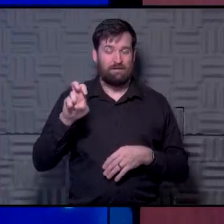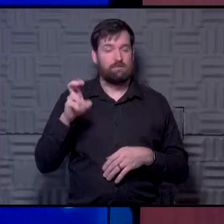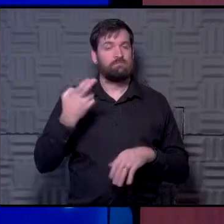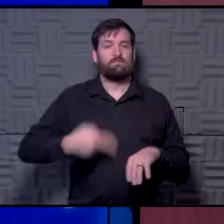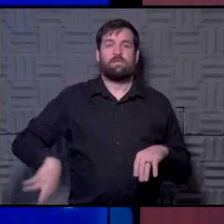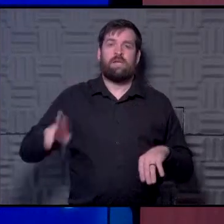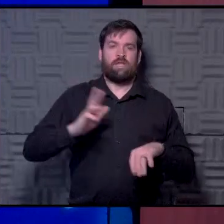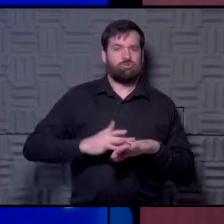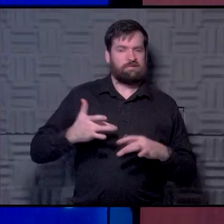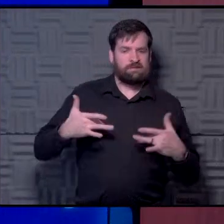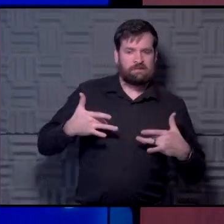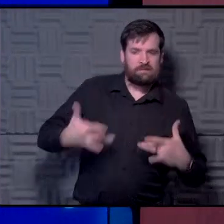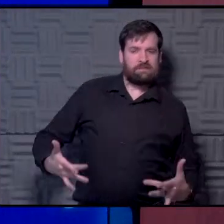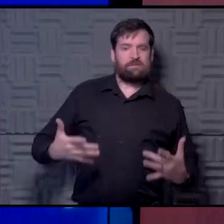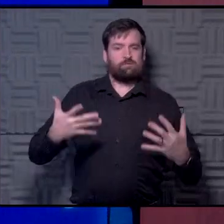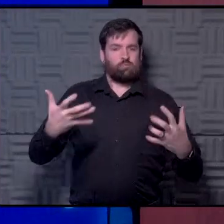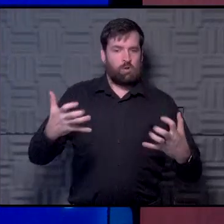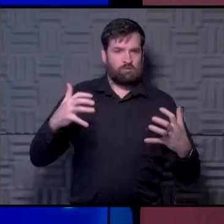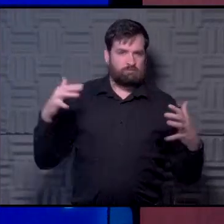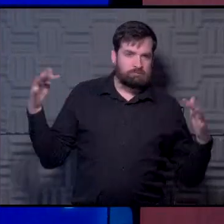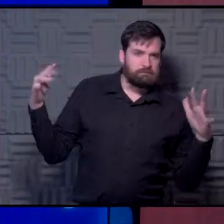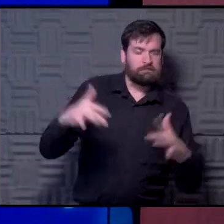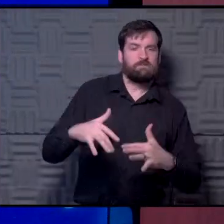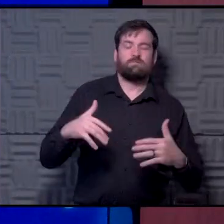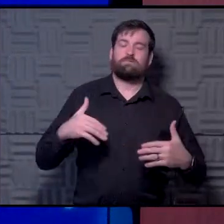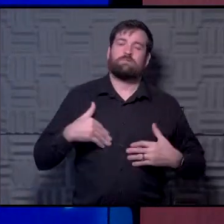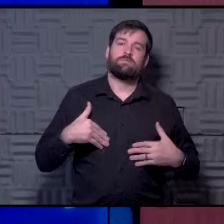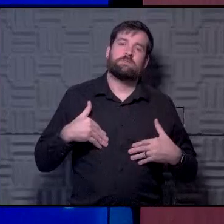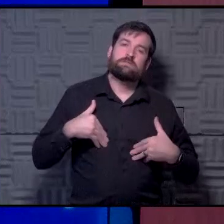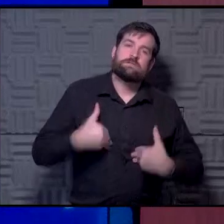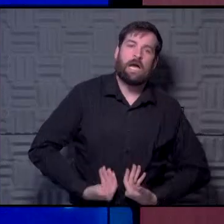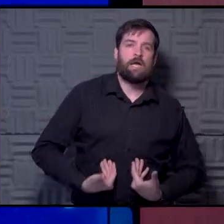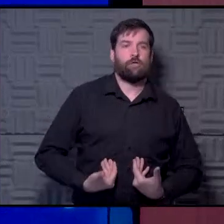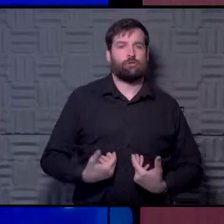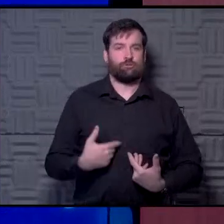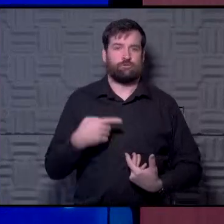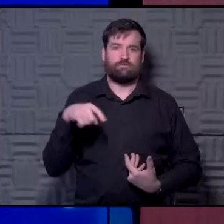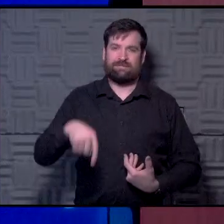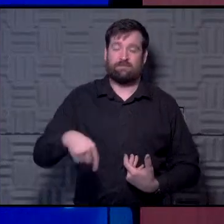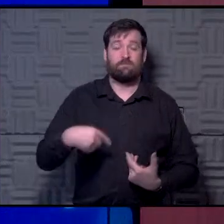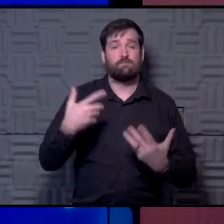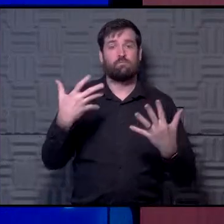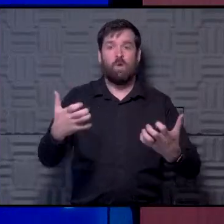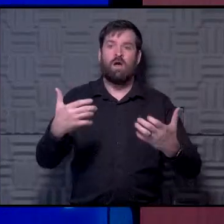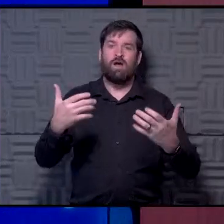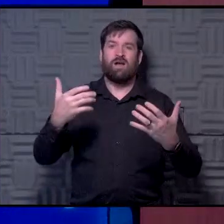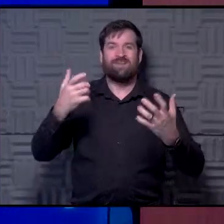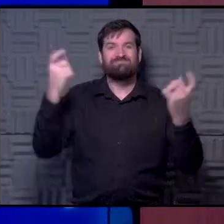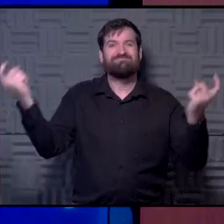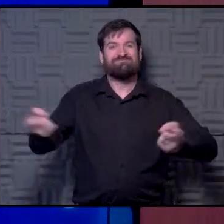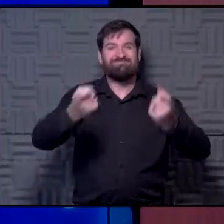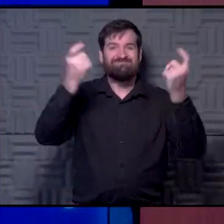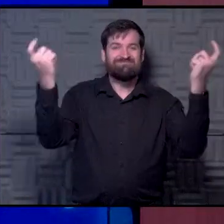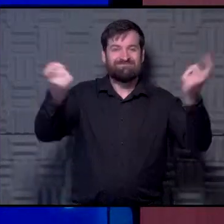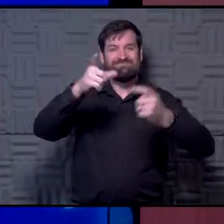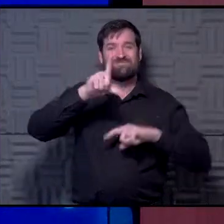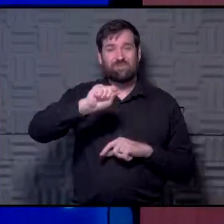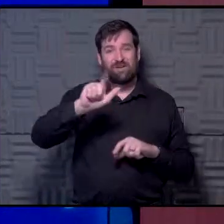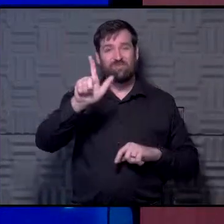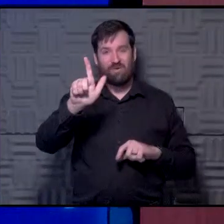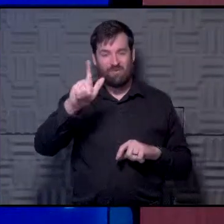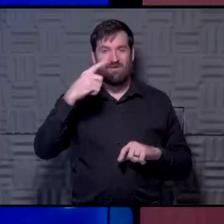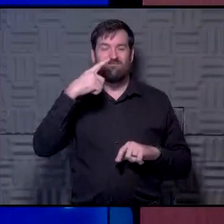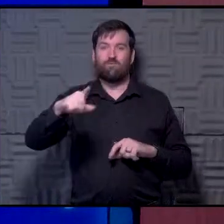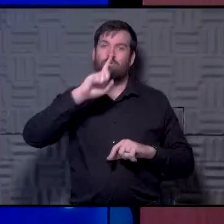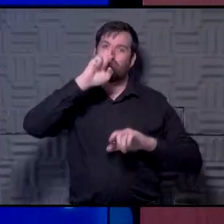natural inclination to want to get together. We are so tired of this crisis, and we want to welcome in 2021 to be a